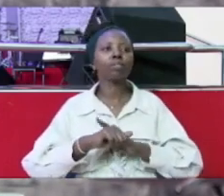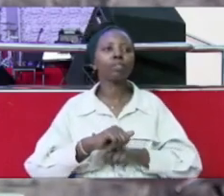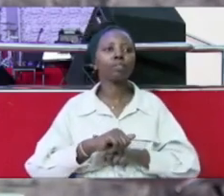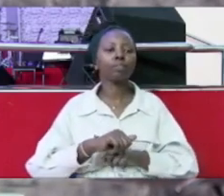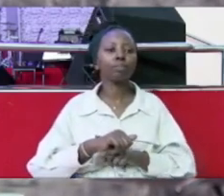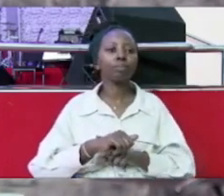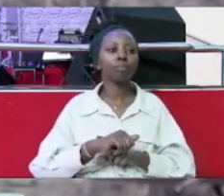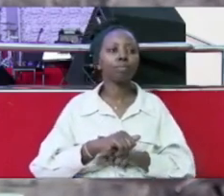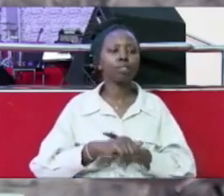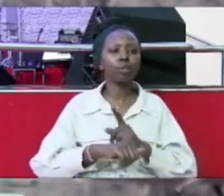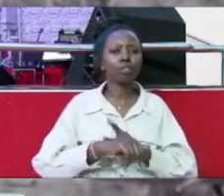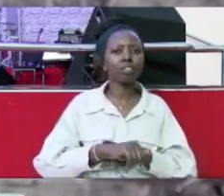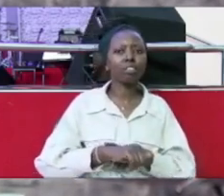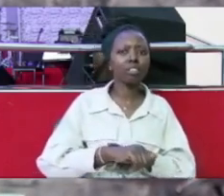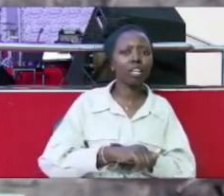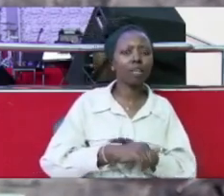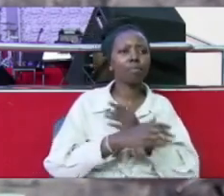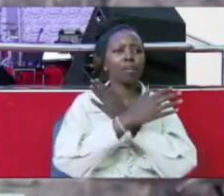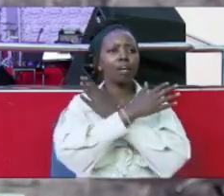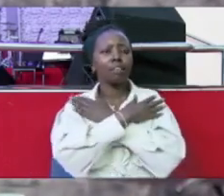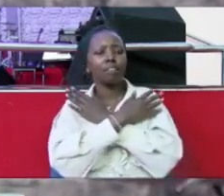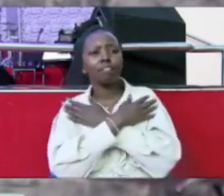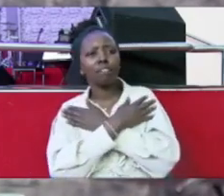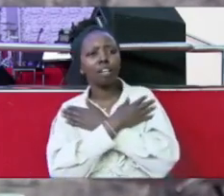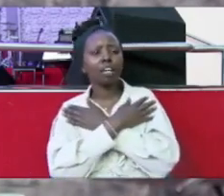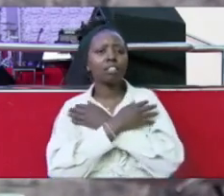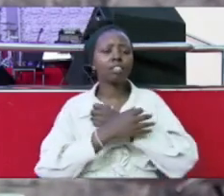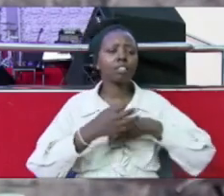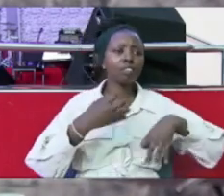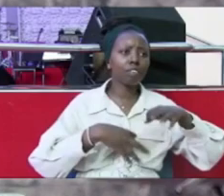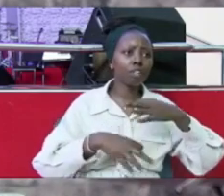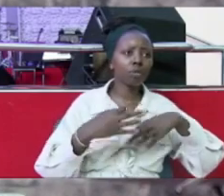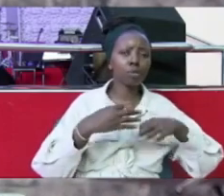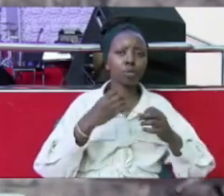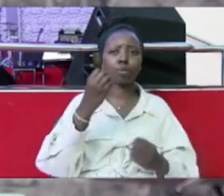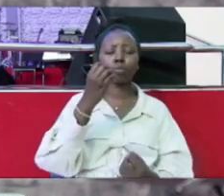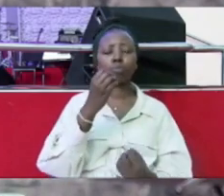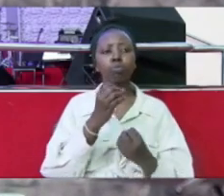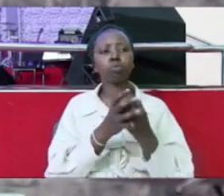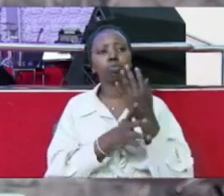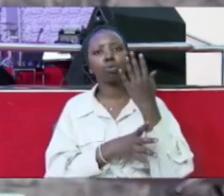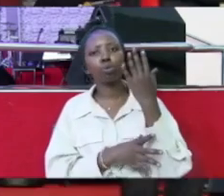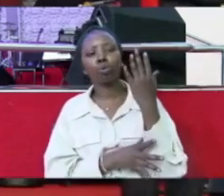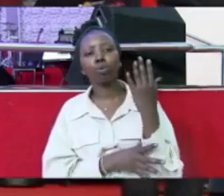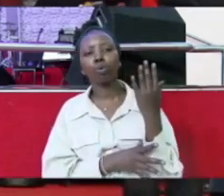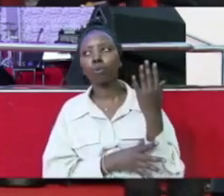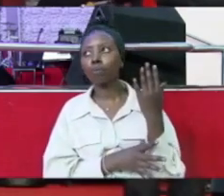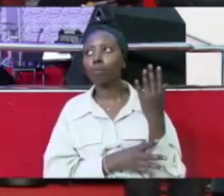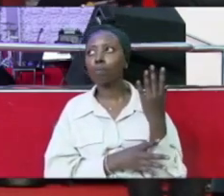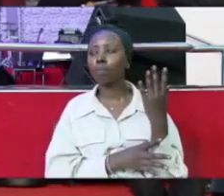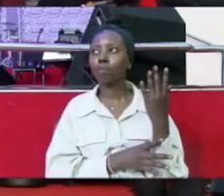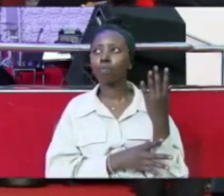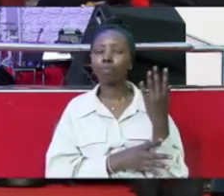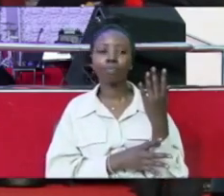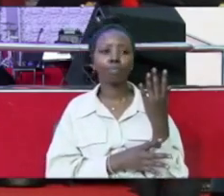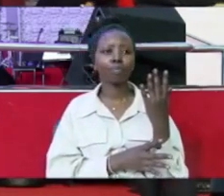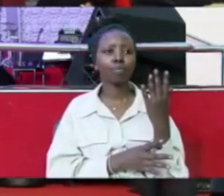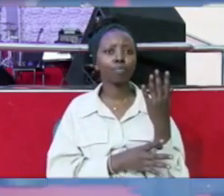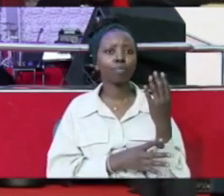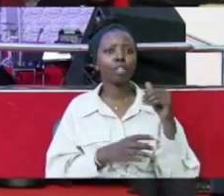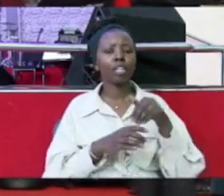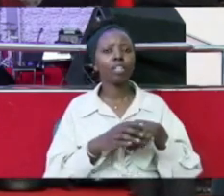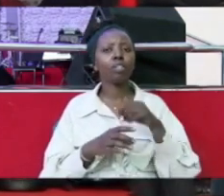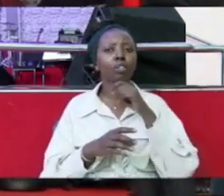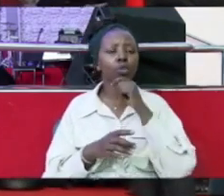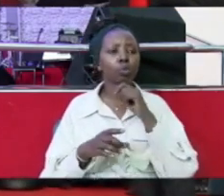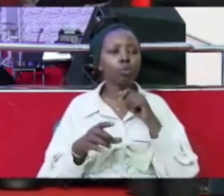When friendship fellowship matures, wakati ushirika wa kirafiki unapokomaa, into brotherhood fellowship,